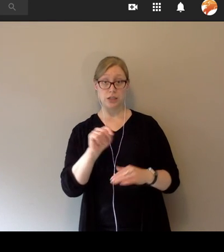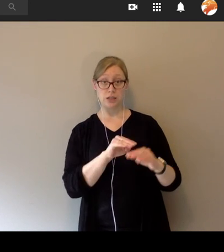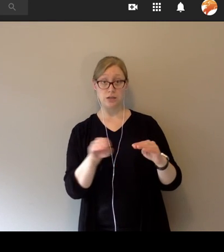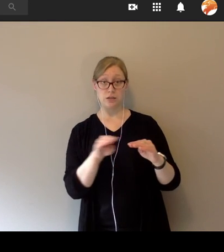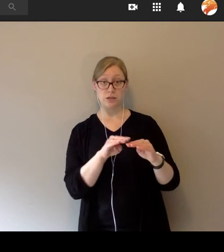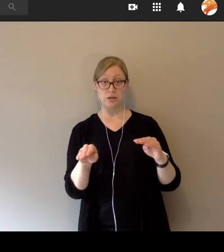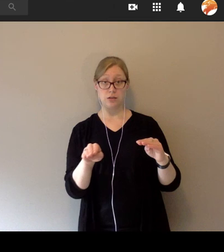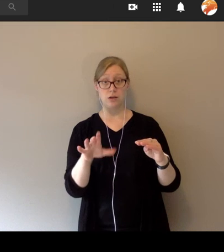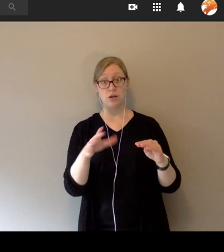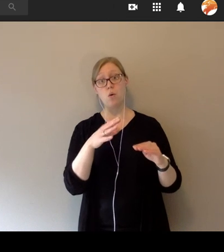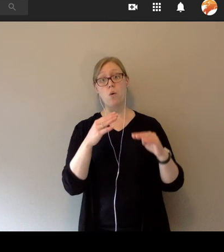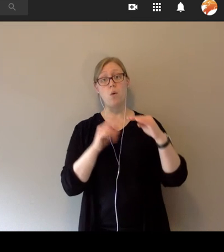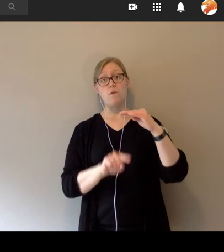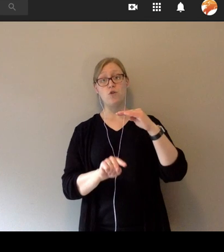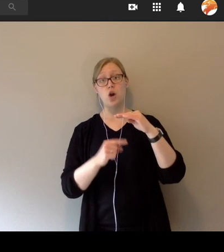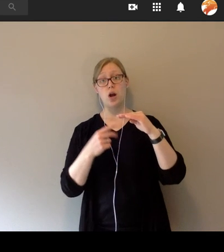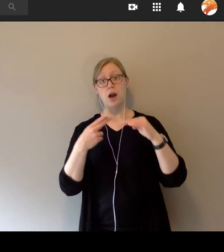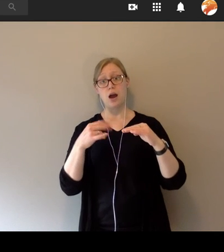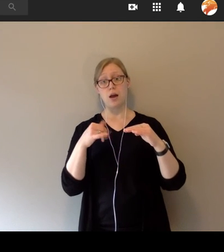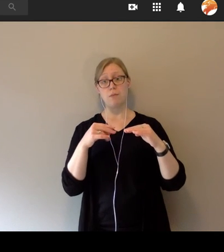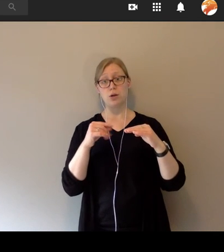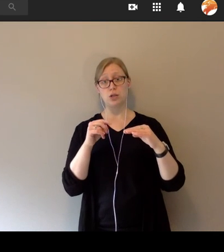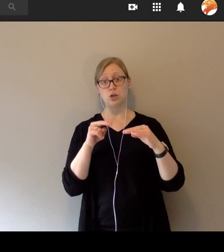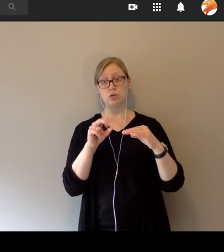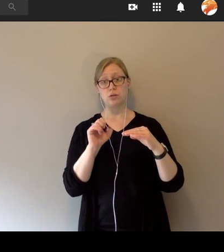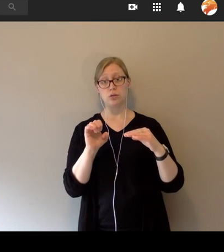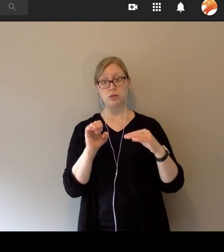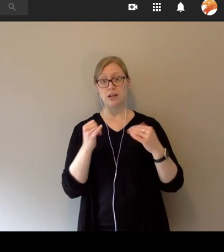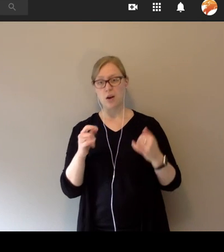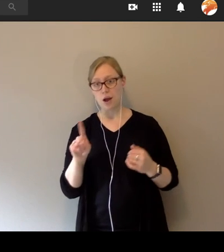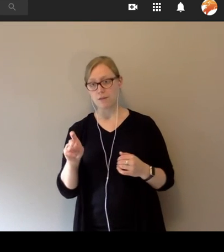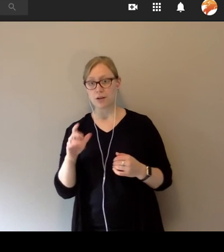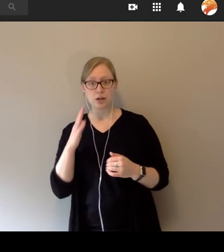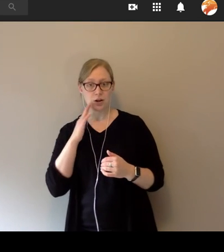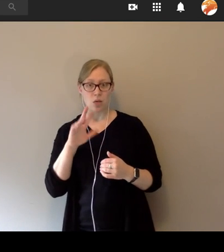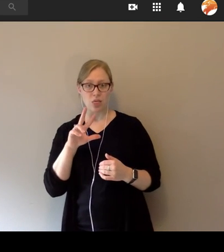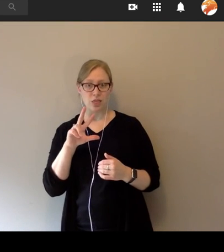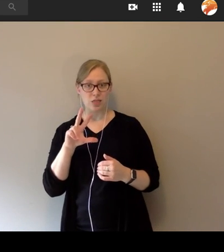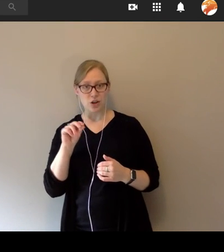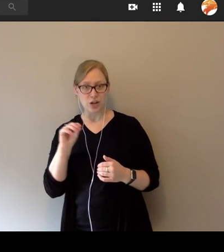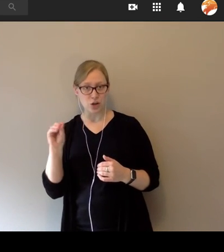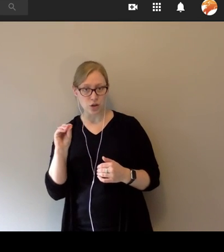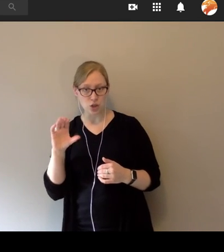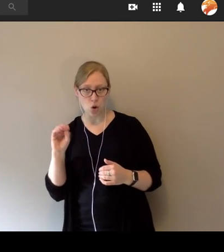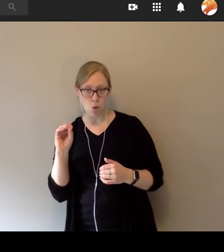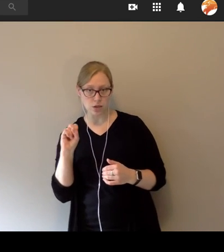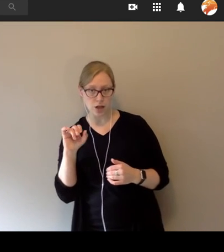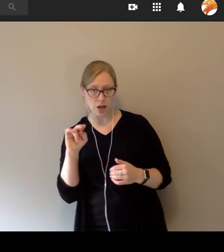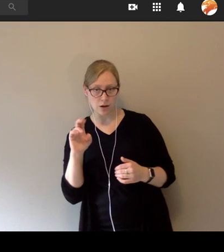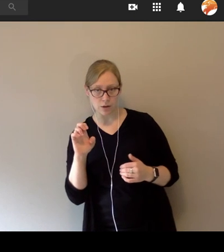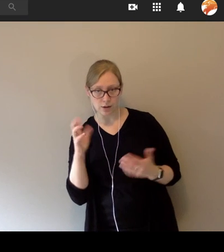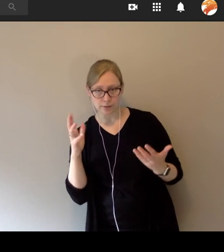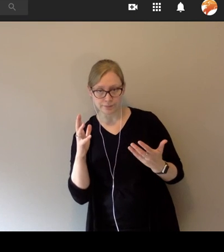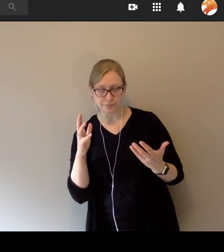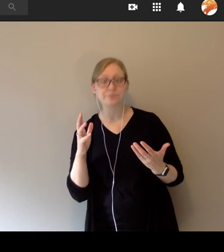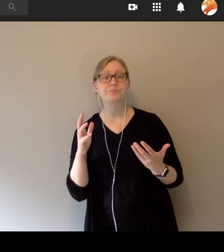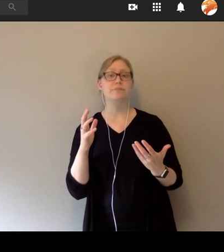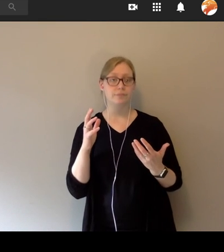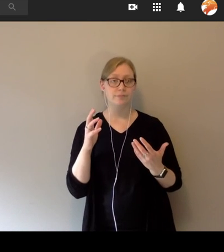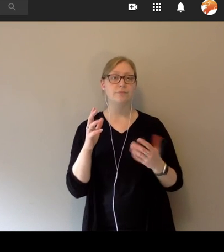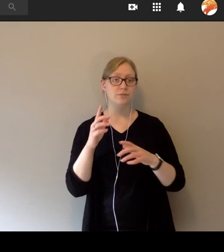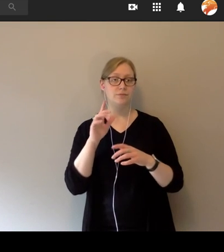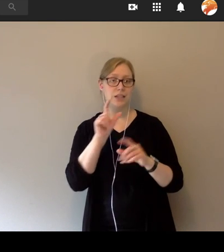3 over C. Now I have to know what the cosine of 30 degrees is. course, we know from our table it's the square root of 3 over 2.